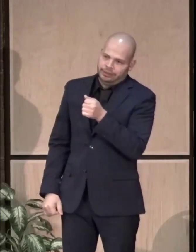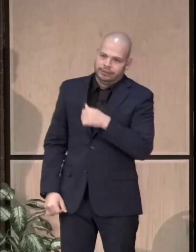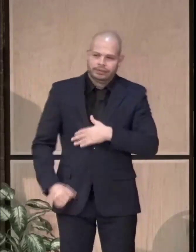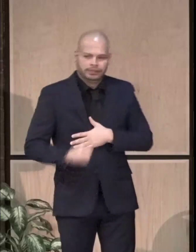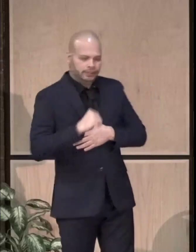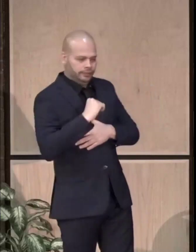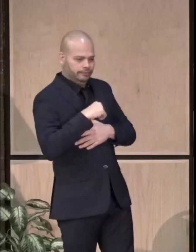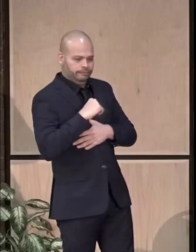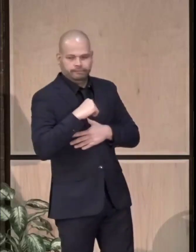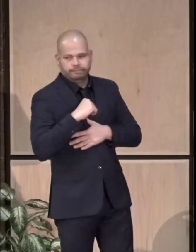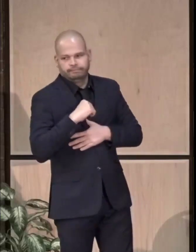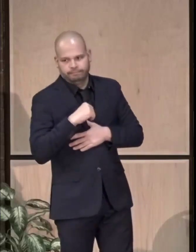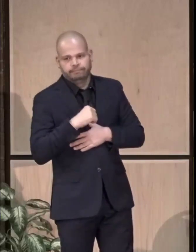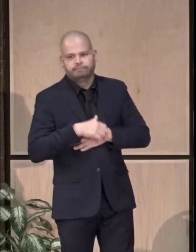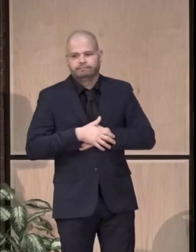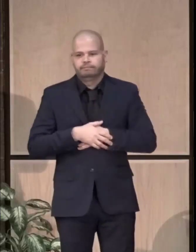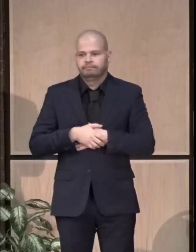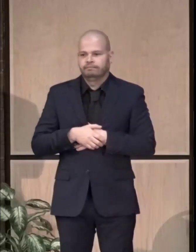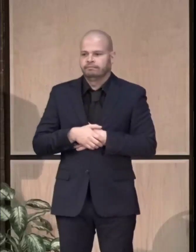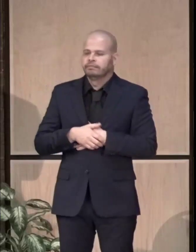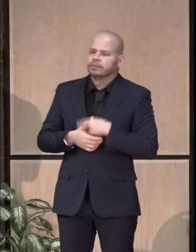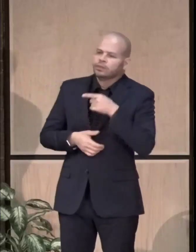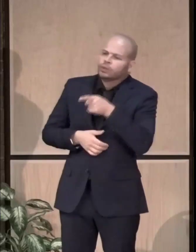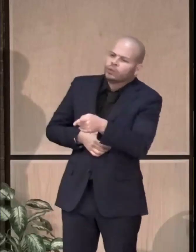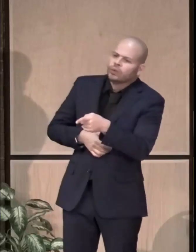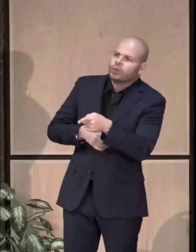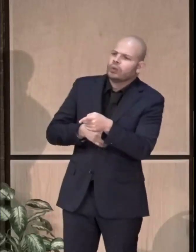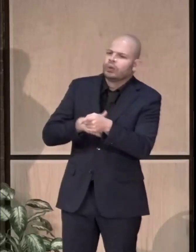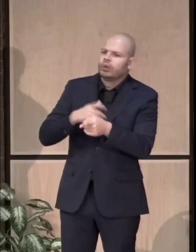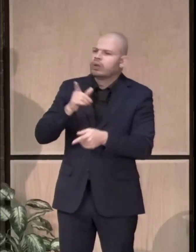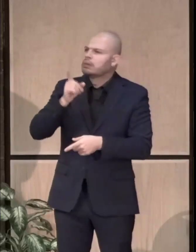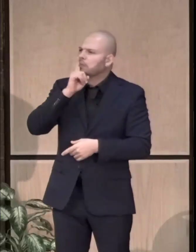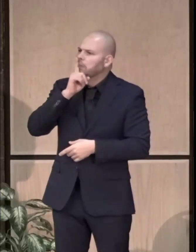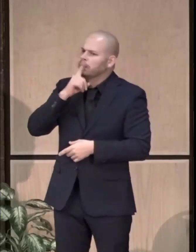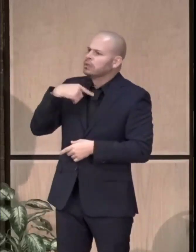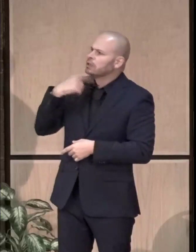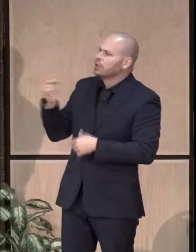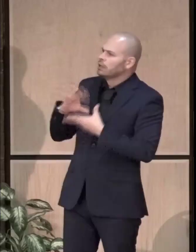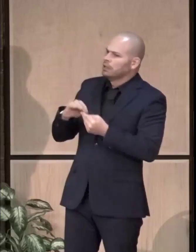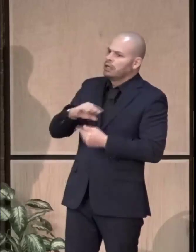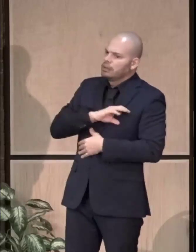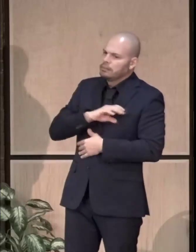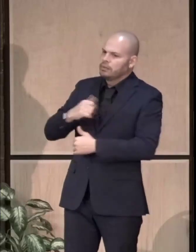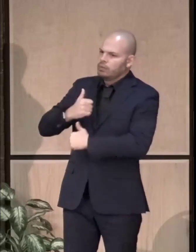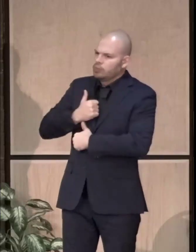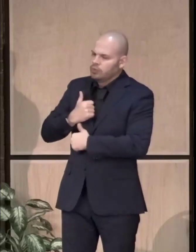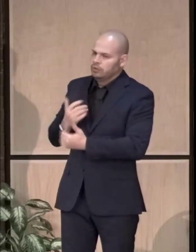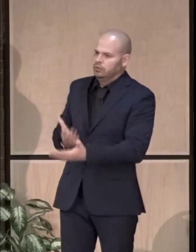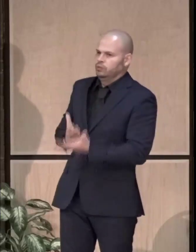And you don't make any mention of the Army's recommendations about firearms? Not during this conversation, no.